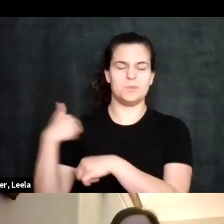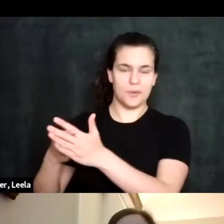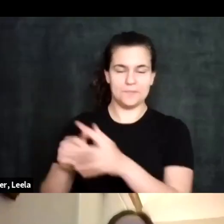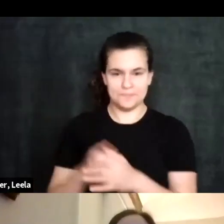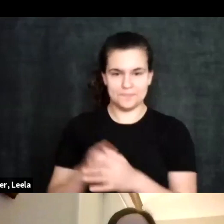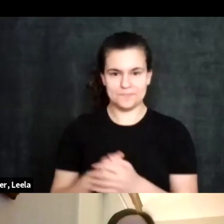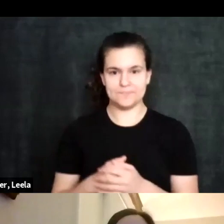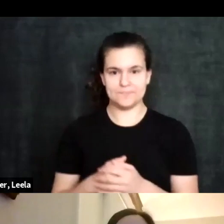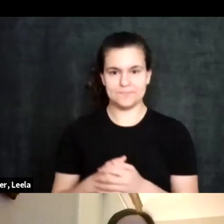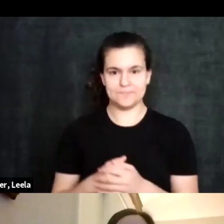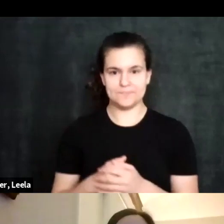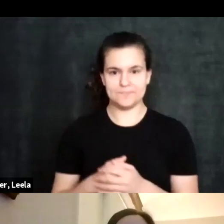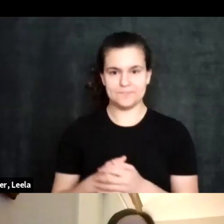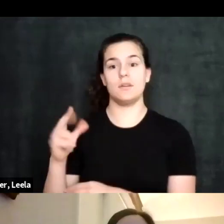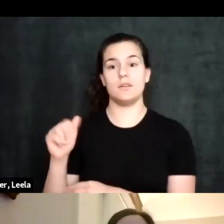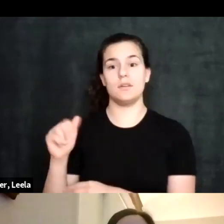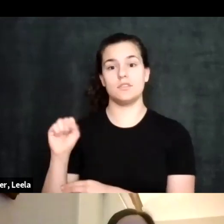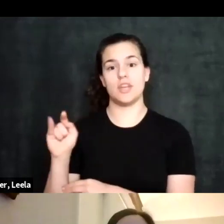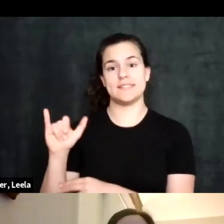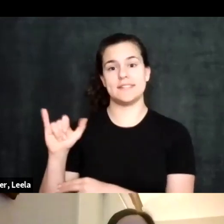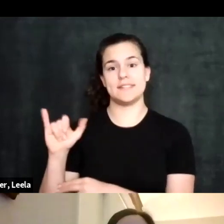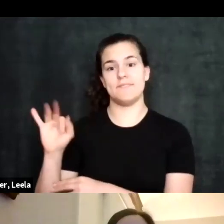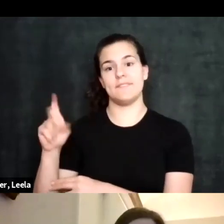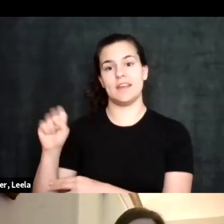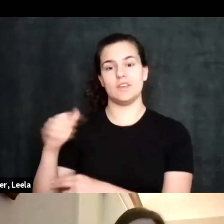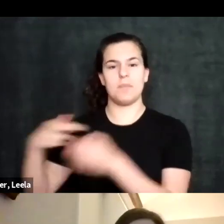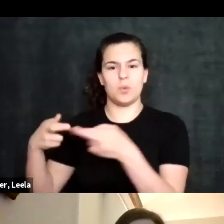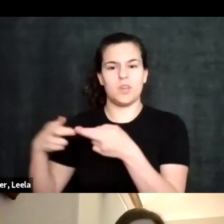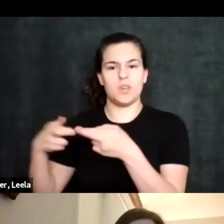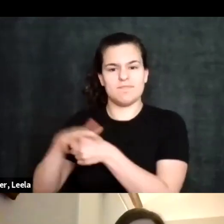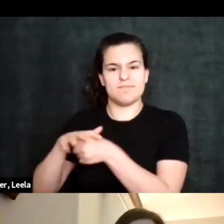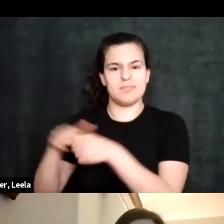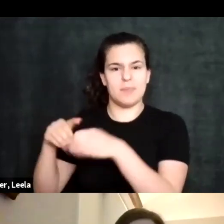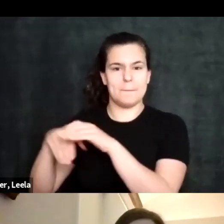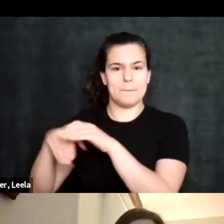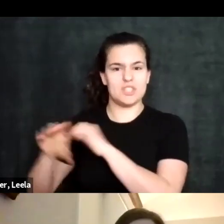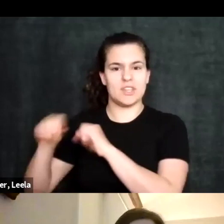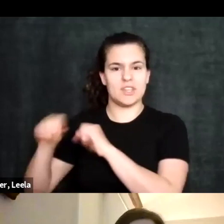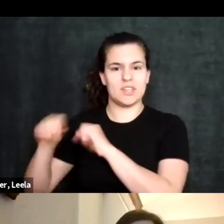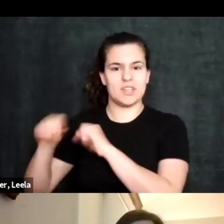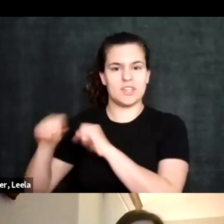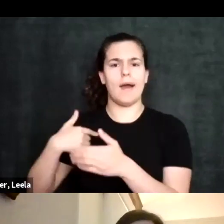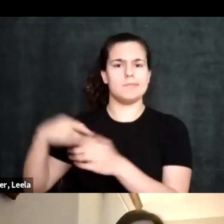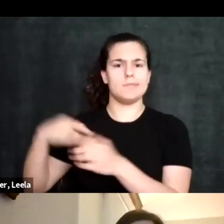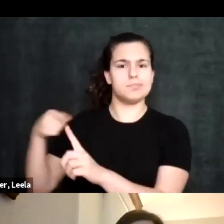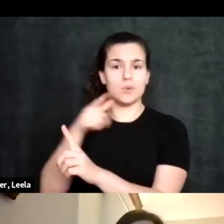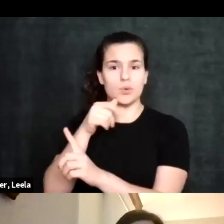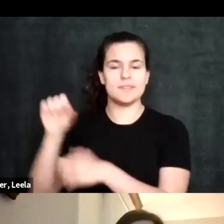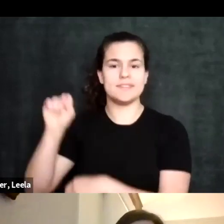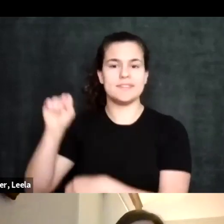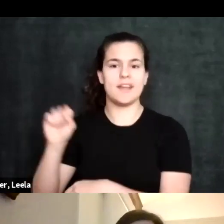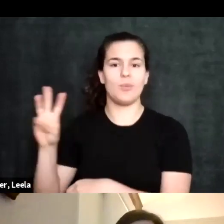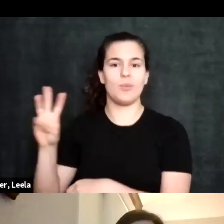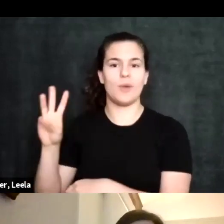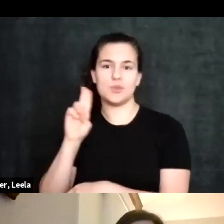My name is Chastity Fields. I am a regional admissions counselor. I do cover Southwest Houston. Welcome to the housing